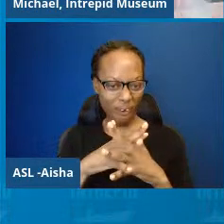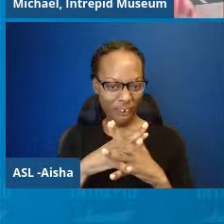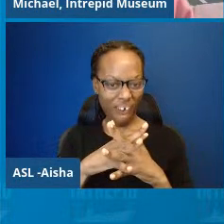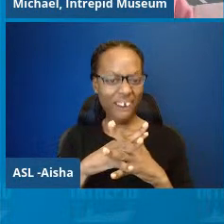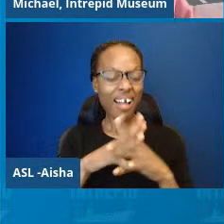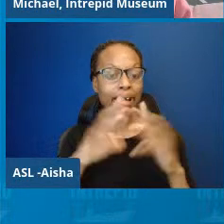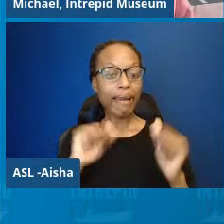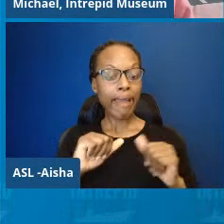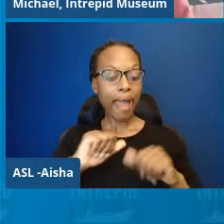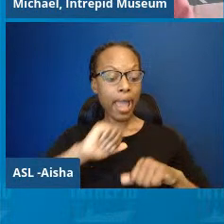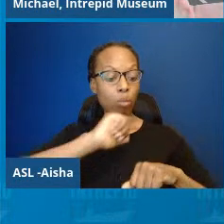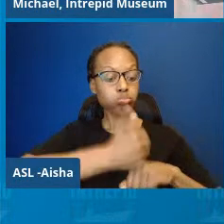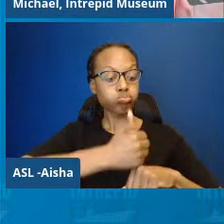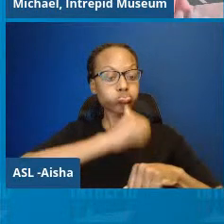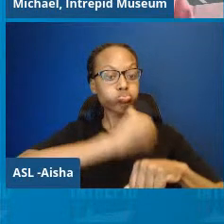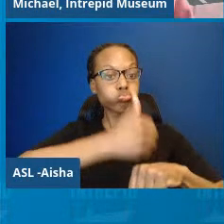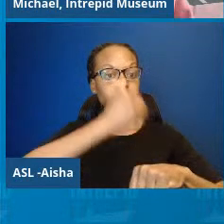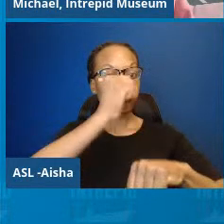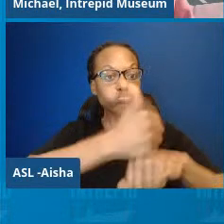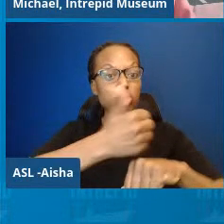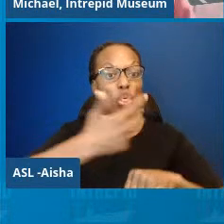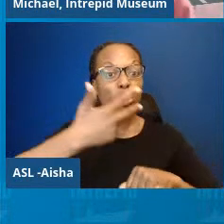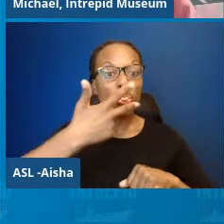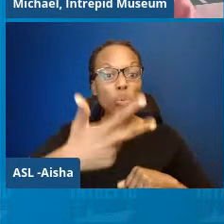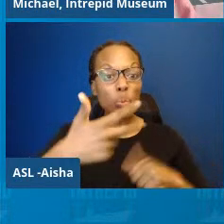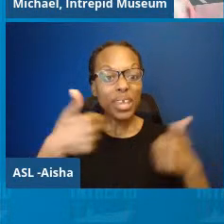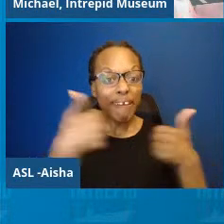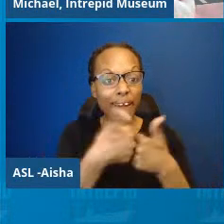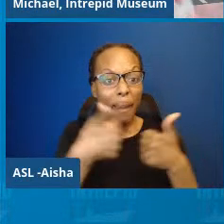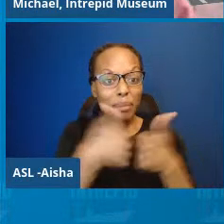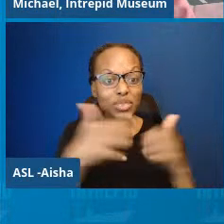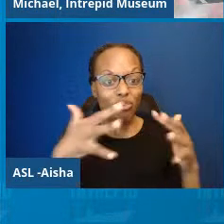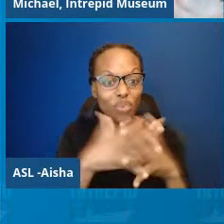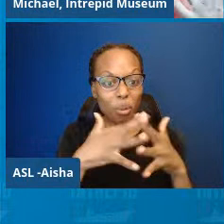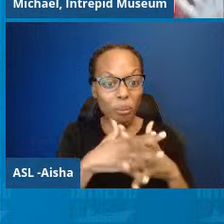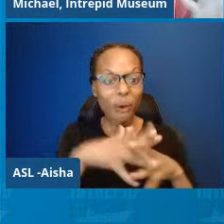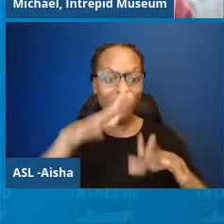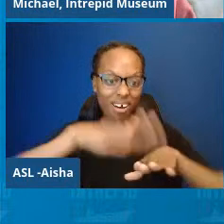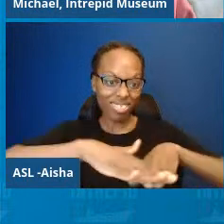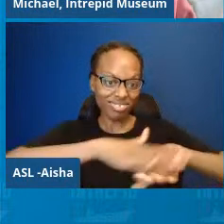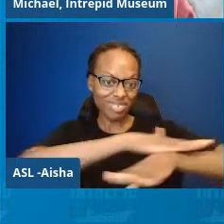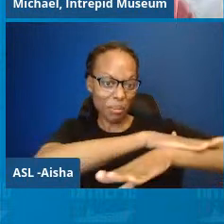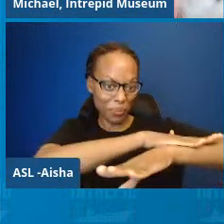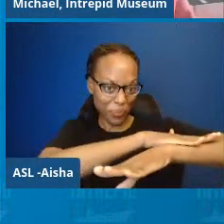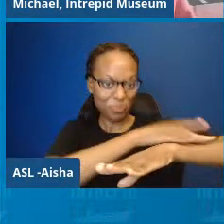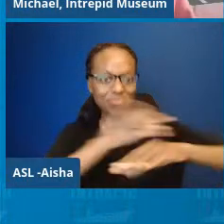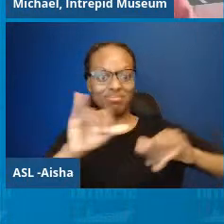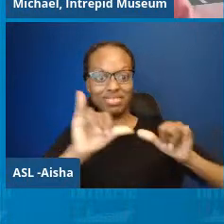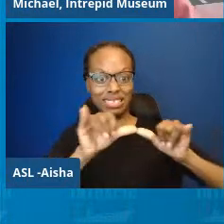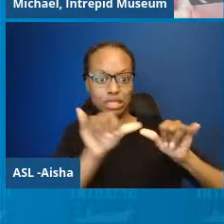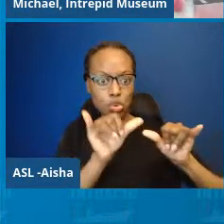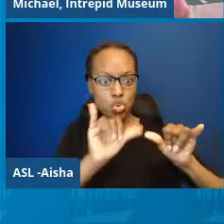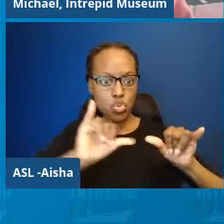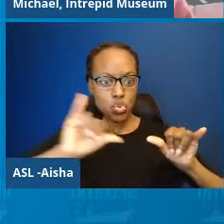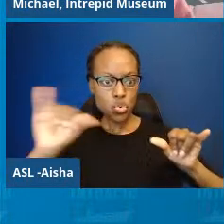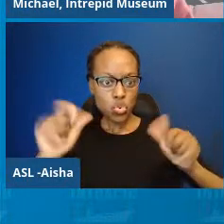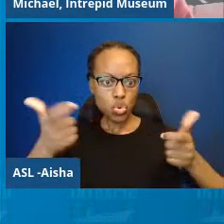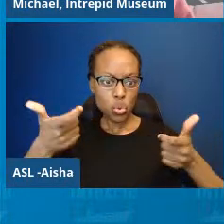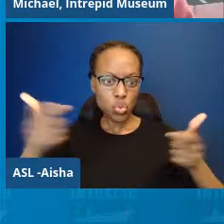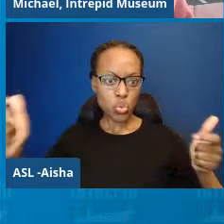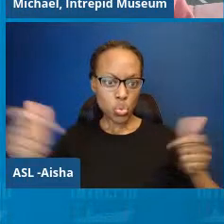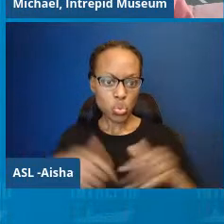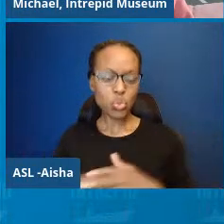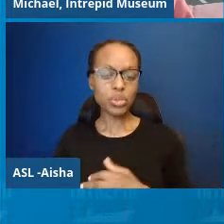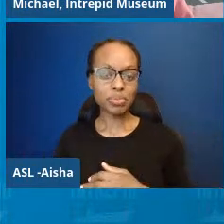on the flight deck. So that's pretty fascinating. Over time, the weight of this massive